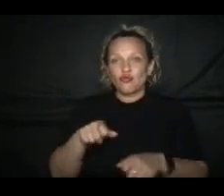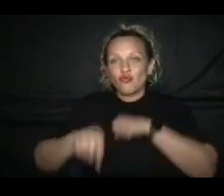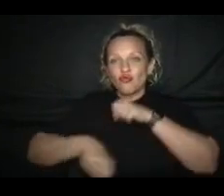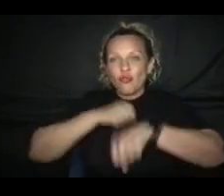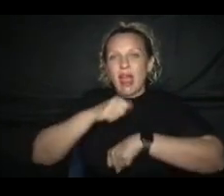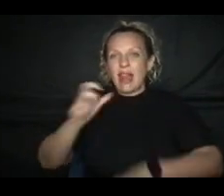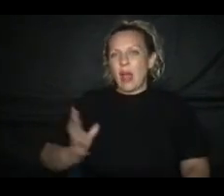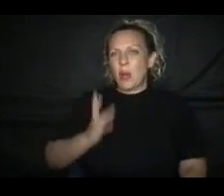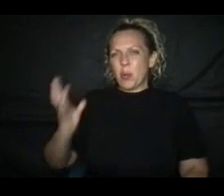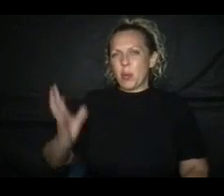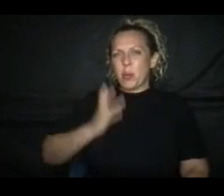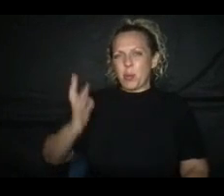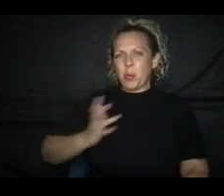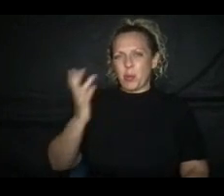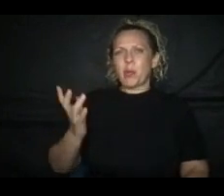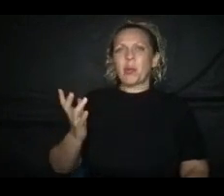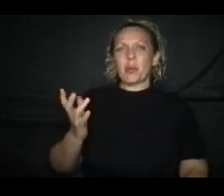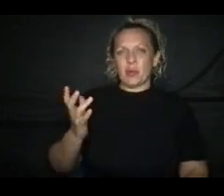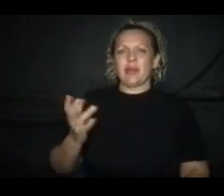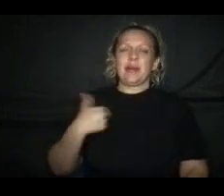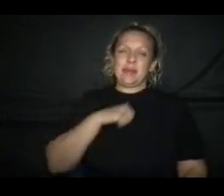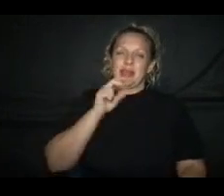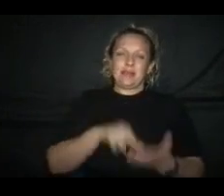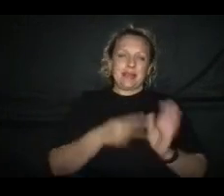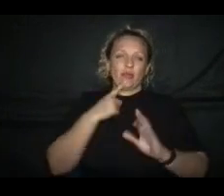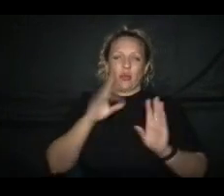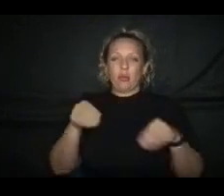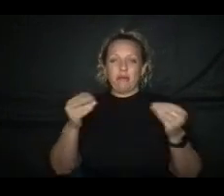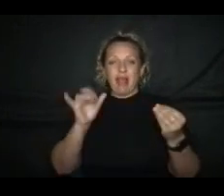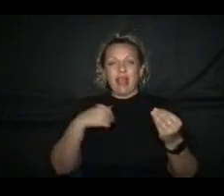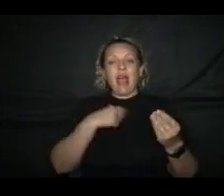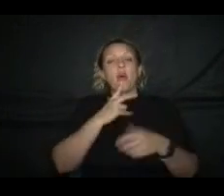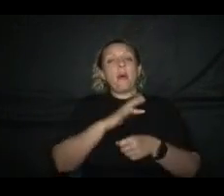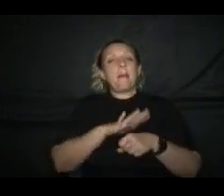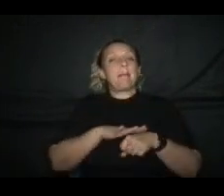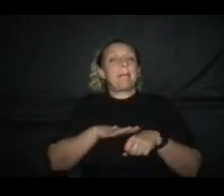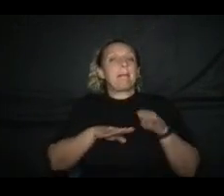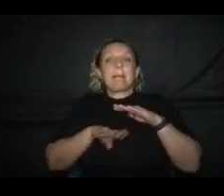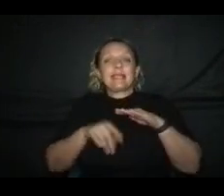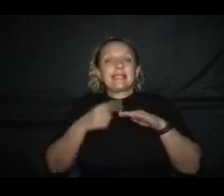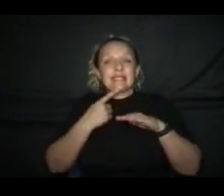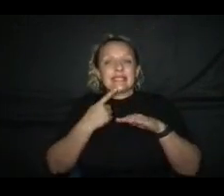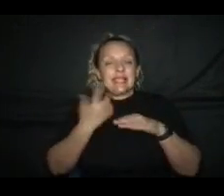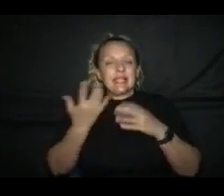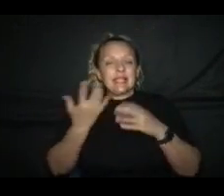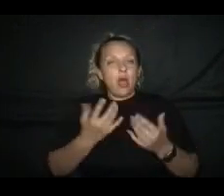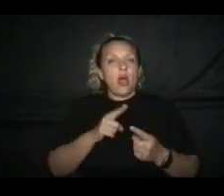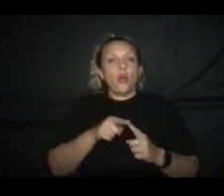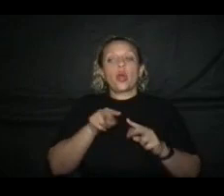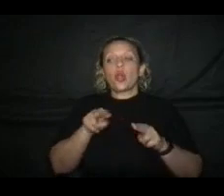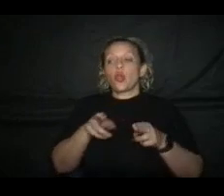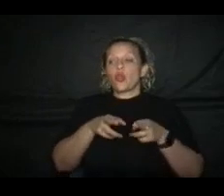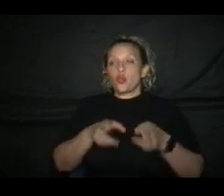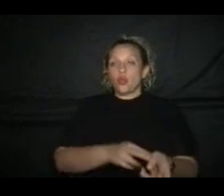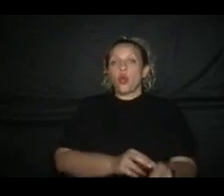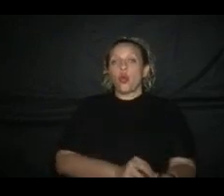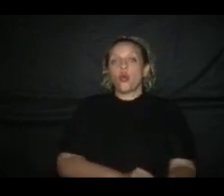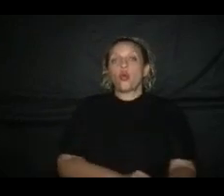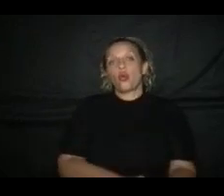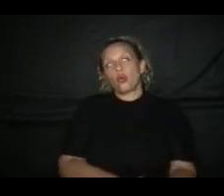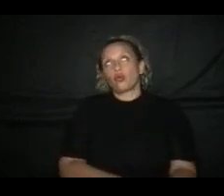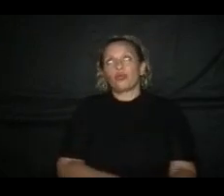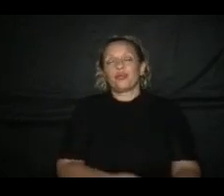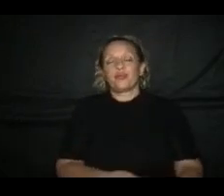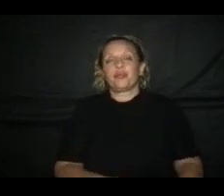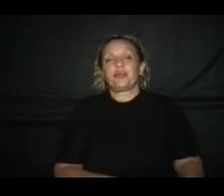the facility being provided. Okay. What it basically says is when you look at a roadway corridor, so say, take for example,